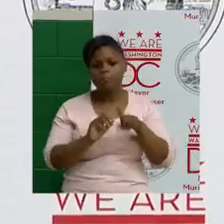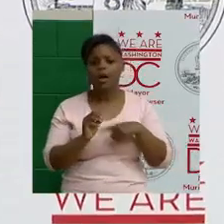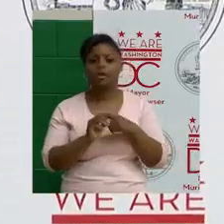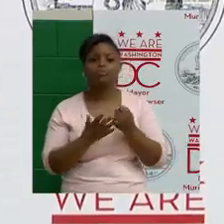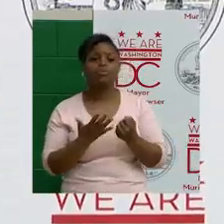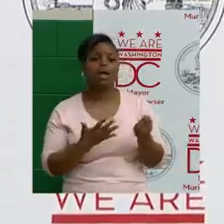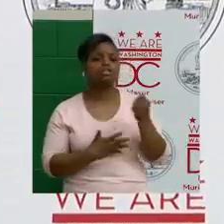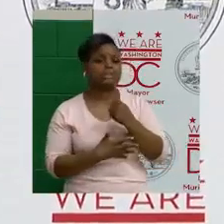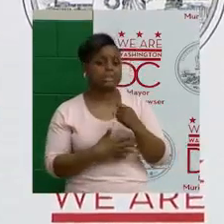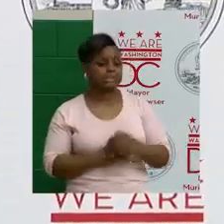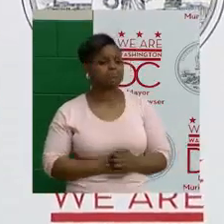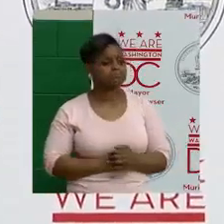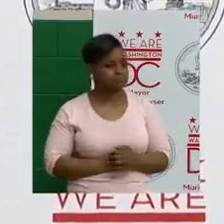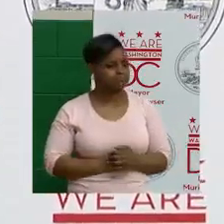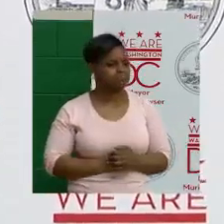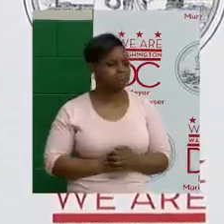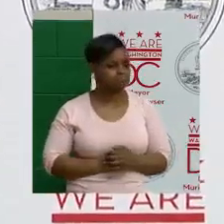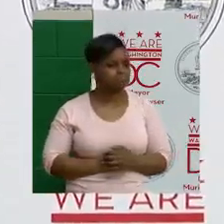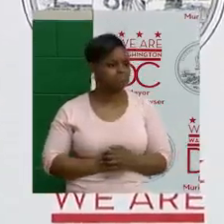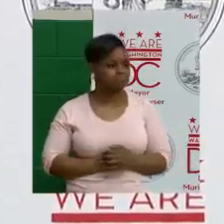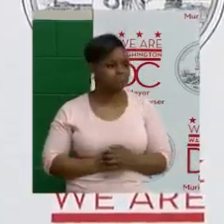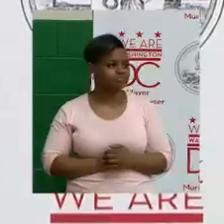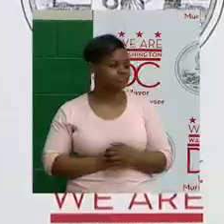in the current fiscal year. Thank you.